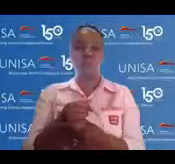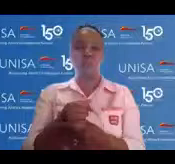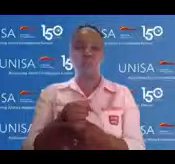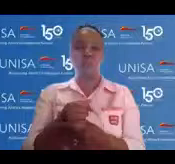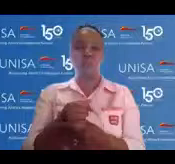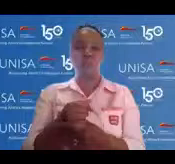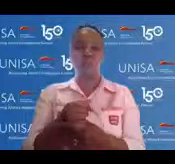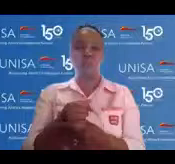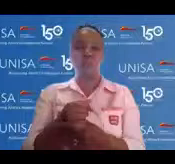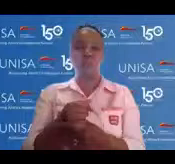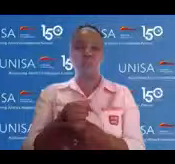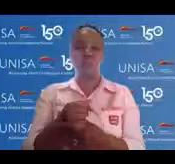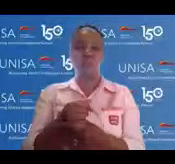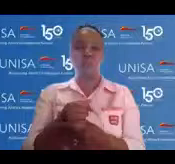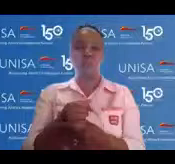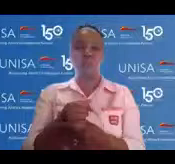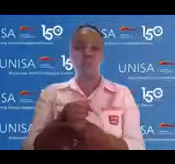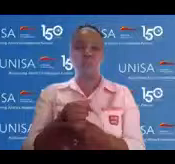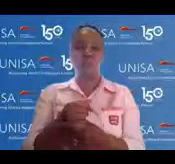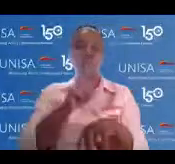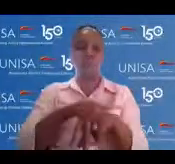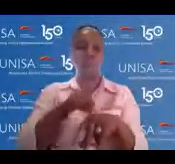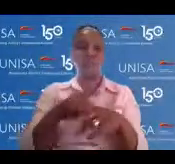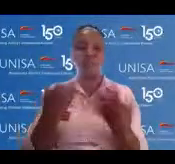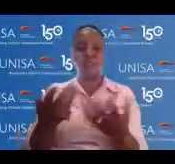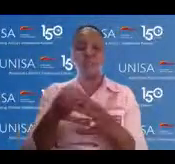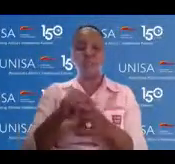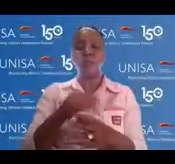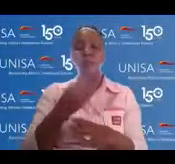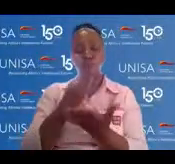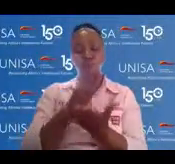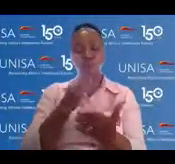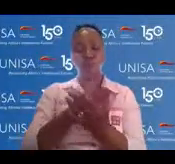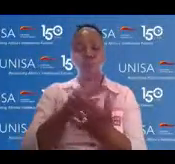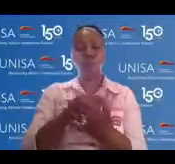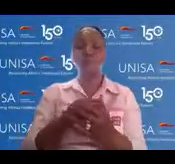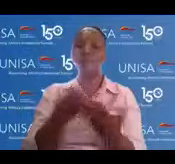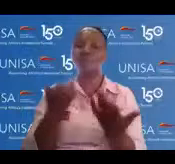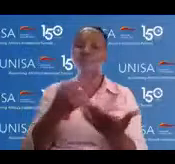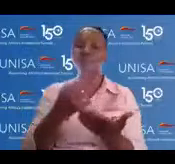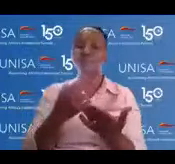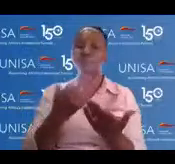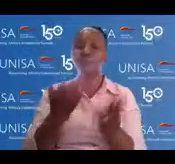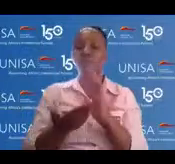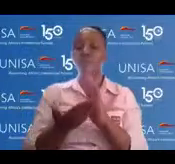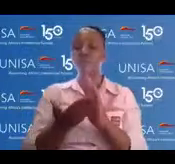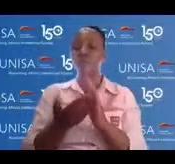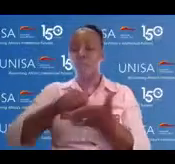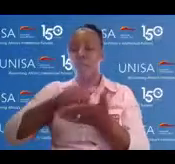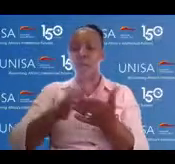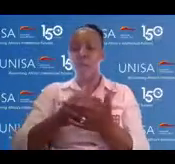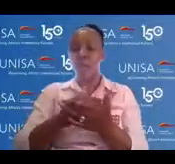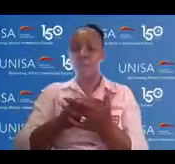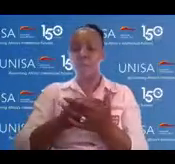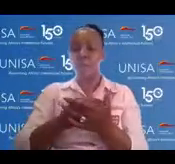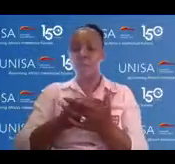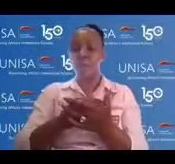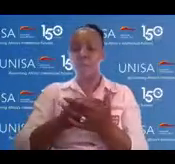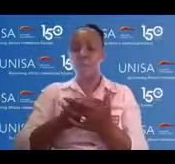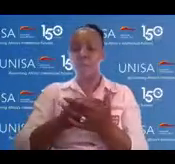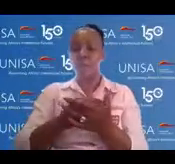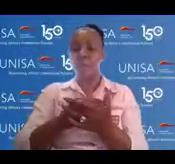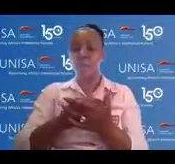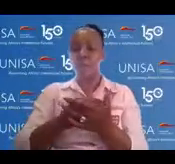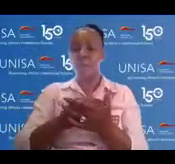need to make sure that the app is running in the foreground of your smartphone for the entire duration of the